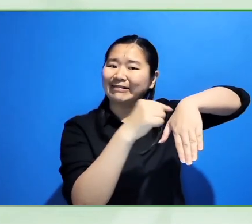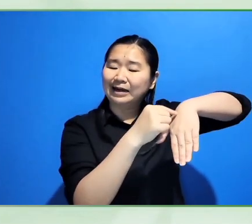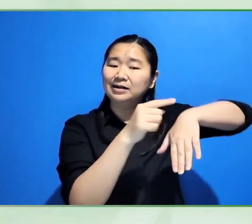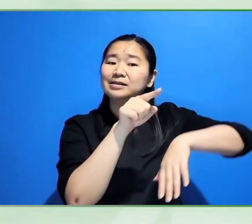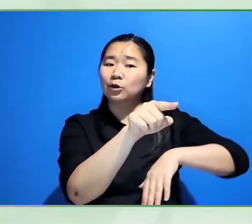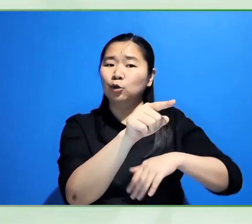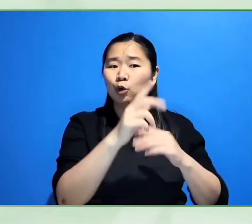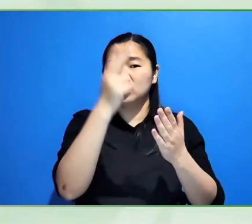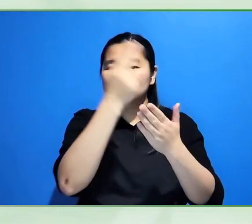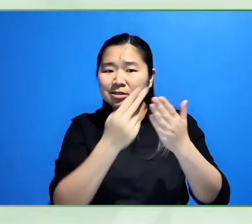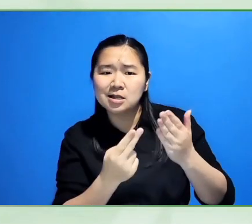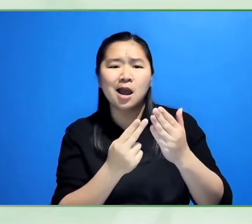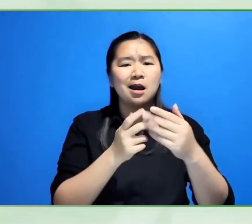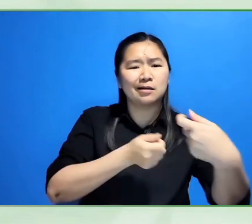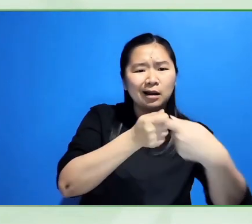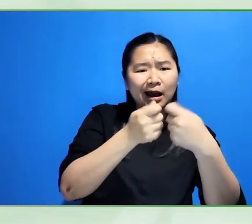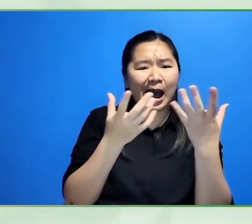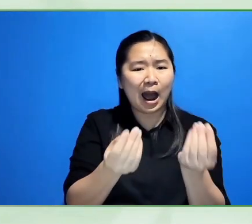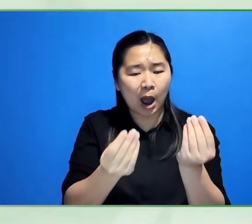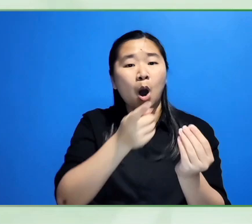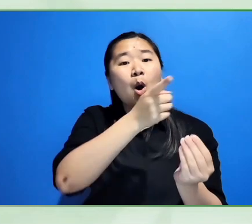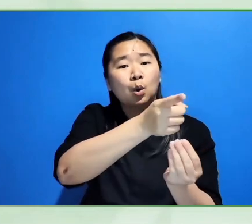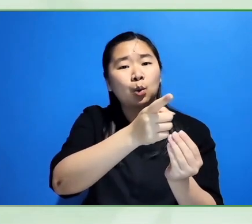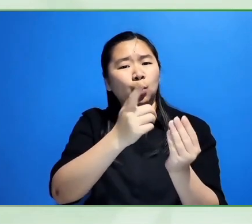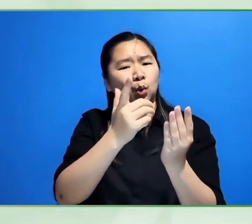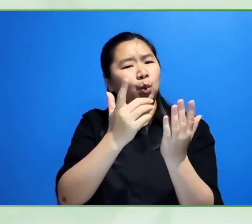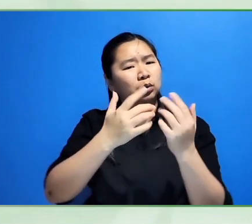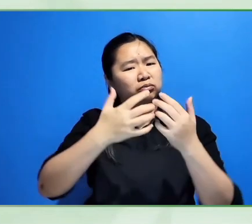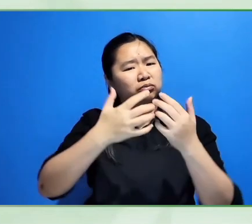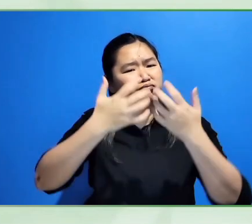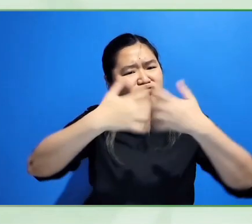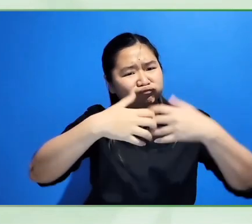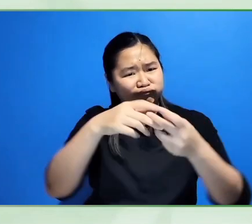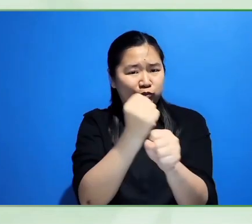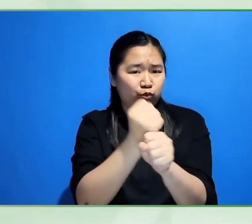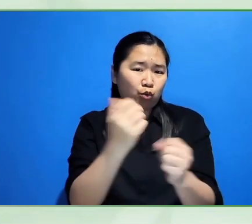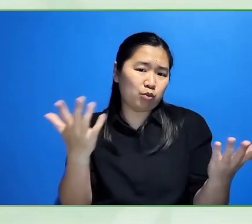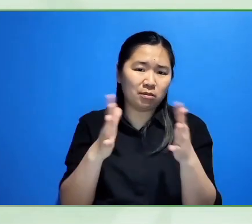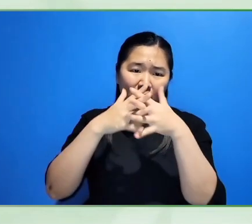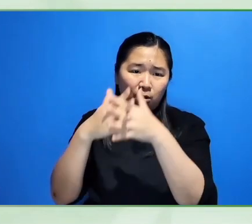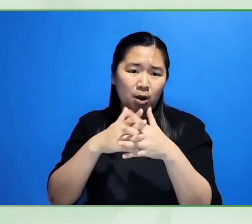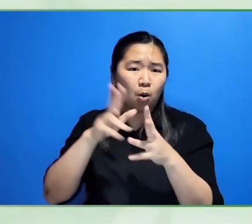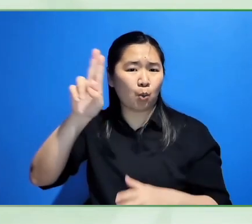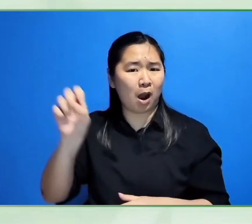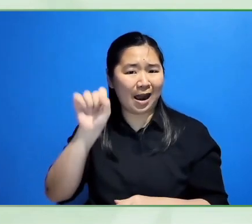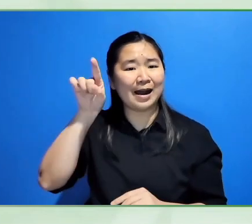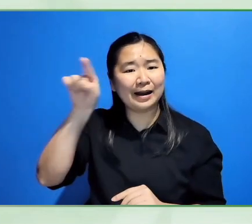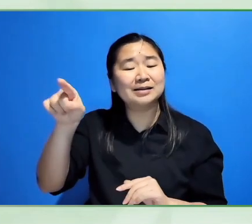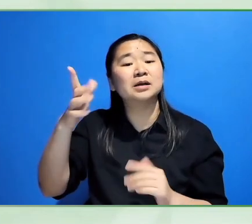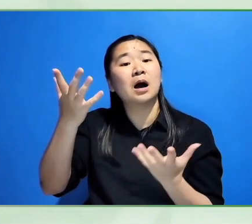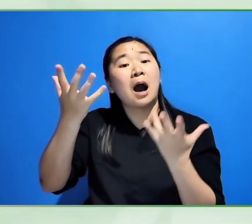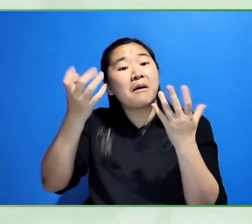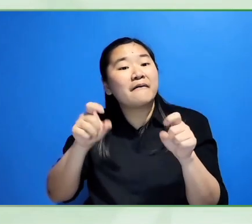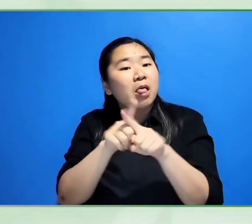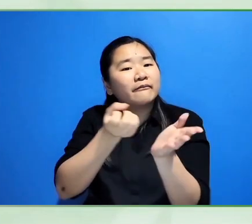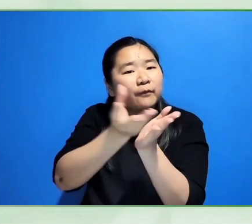as a graveyard. And then in the case of children who outgrow their devices, does Penta work with the recipient partners as well